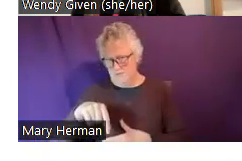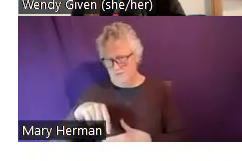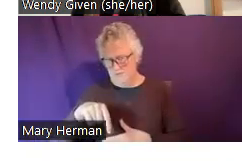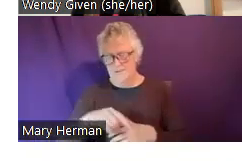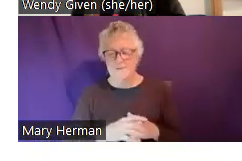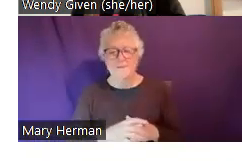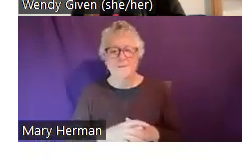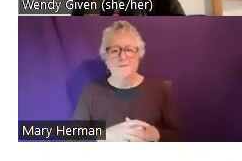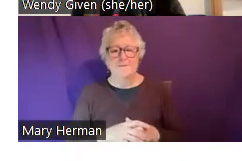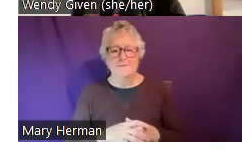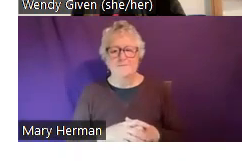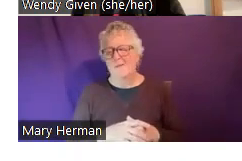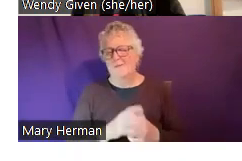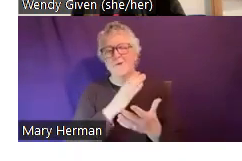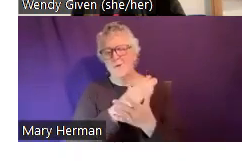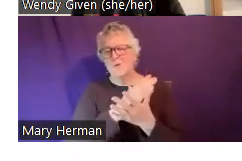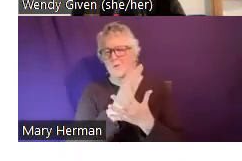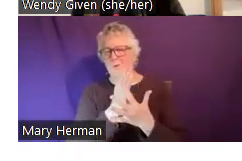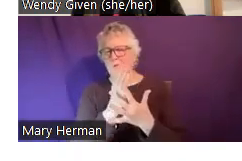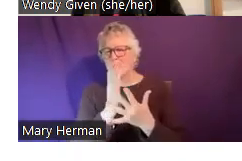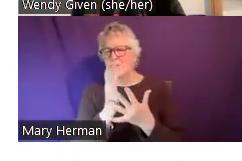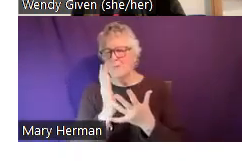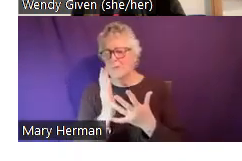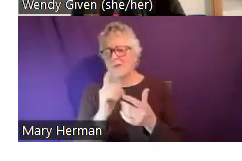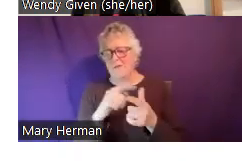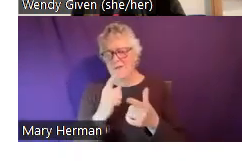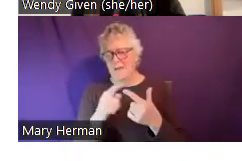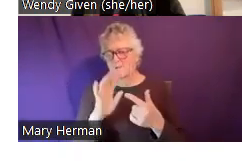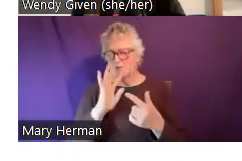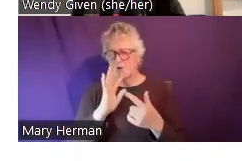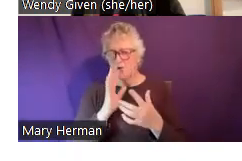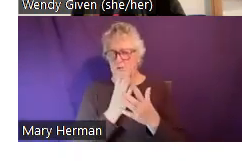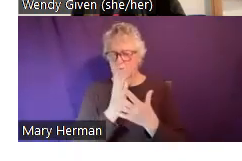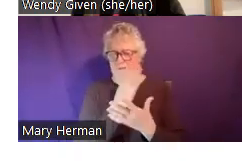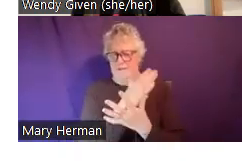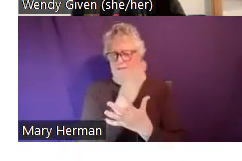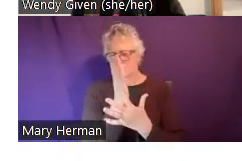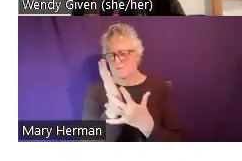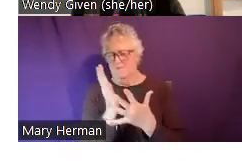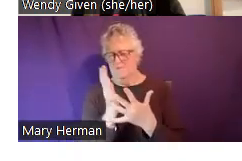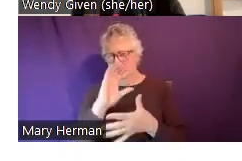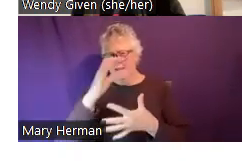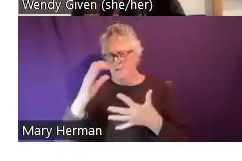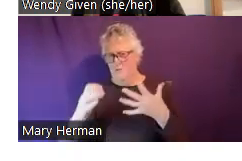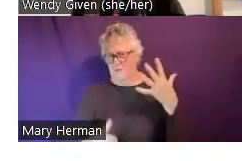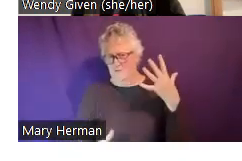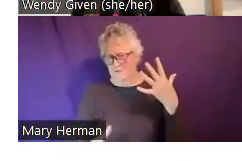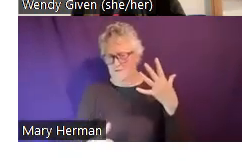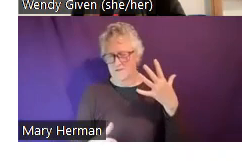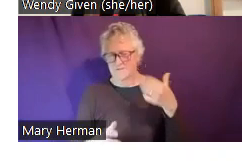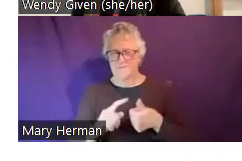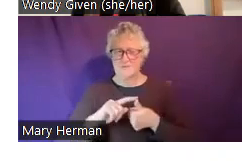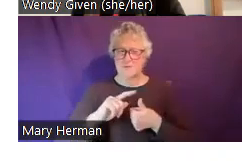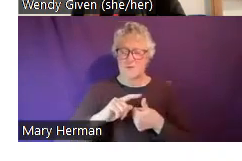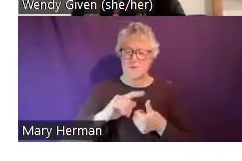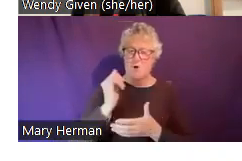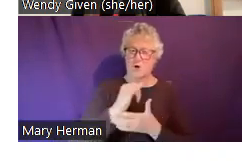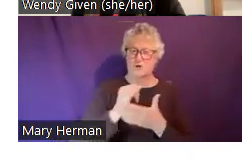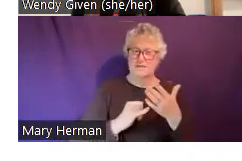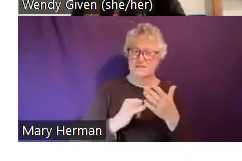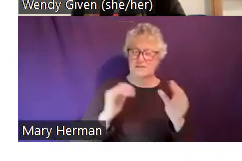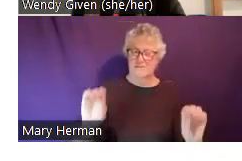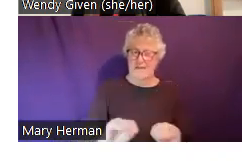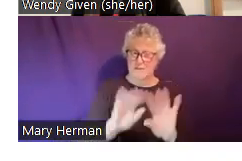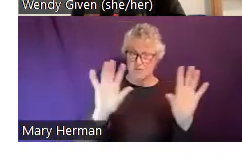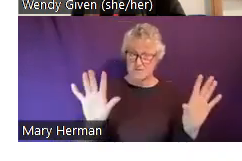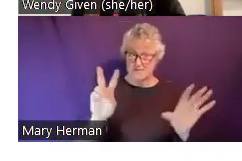And I'm just going to walk through this, and then I'm going to talk through these different categories that are here. So artistic vibrancy of past work. So this is going